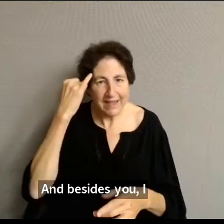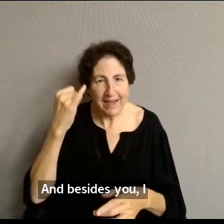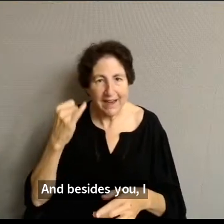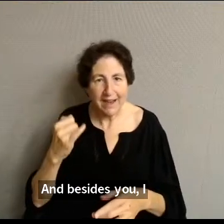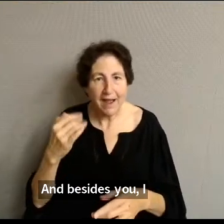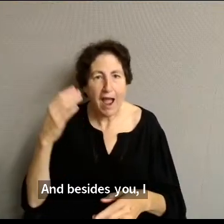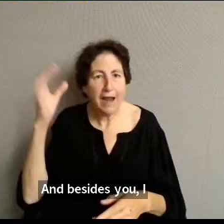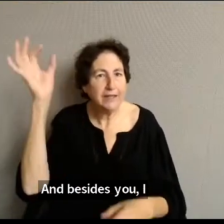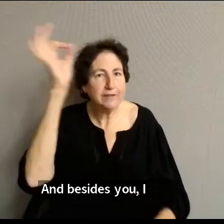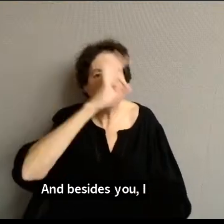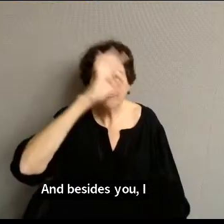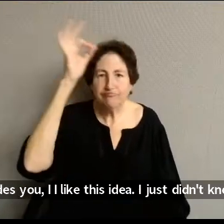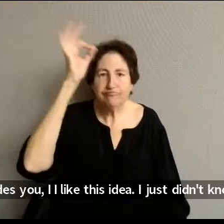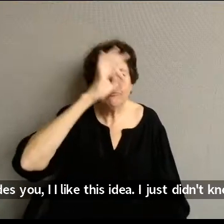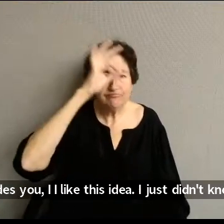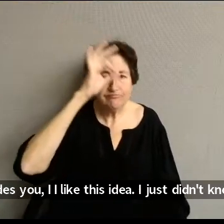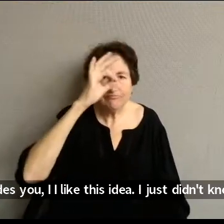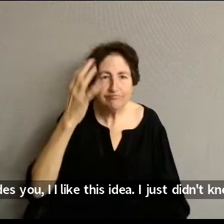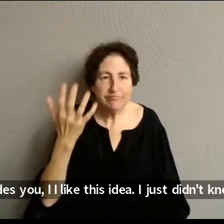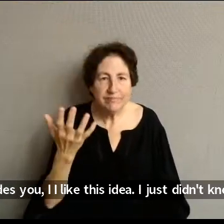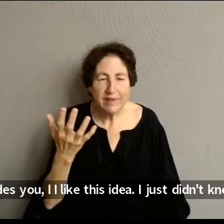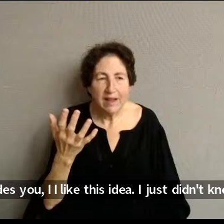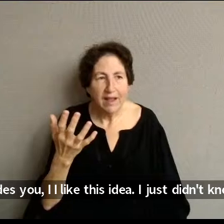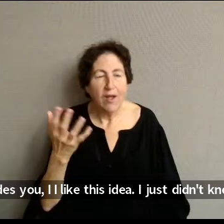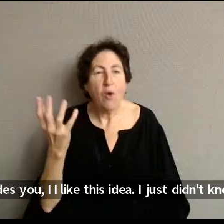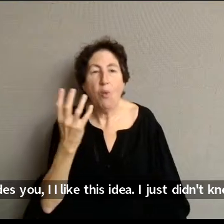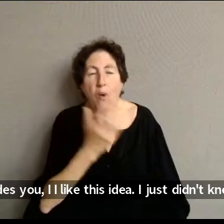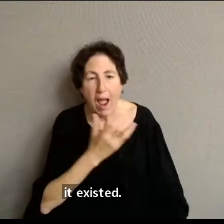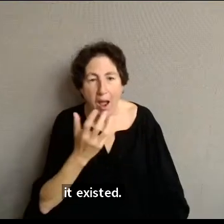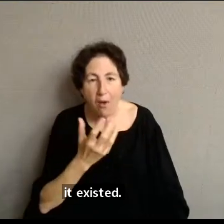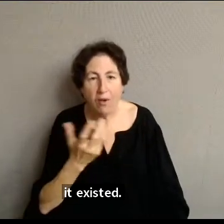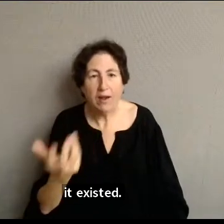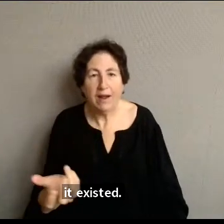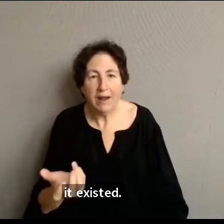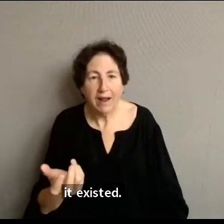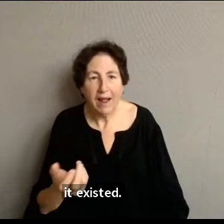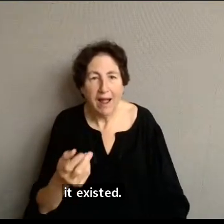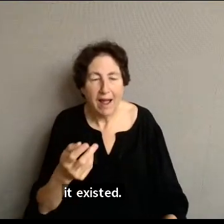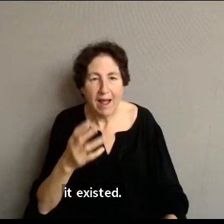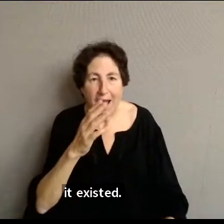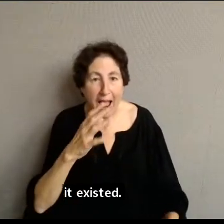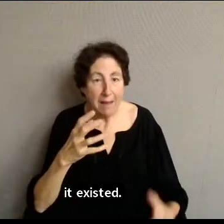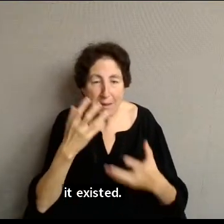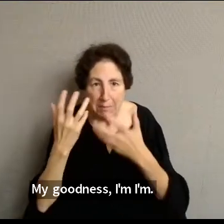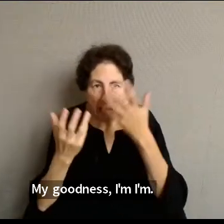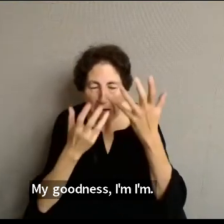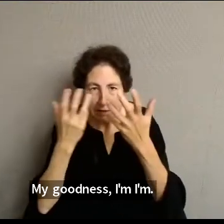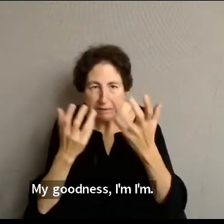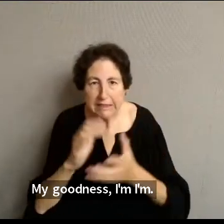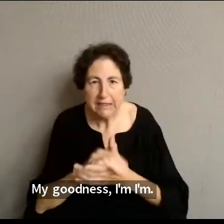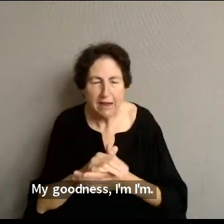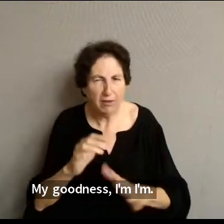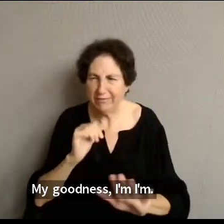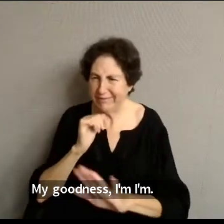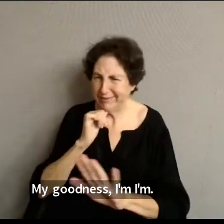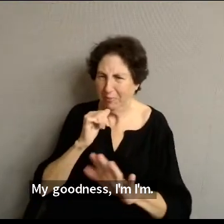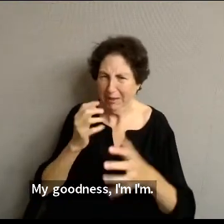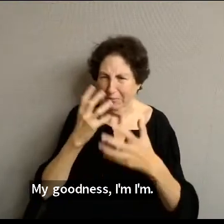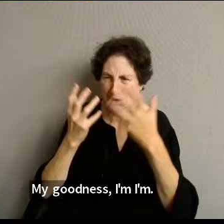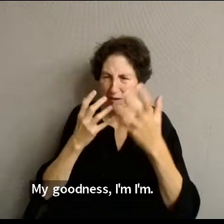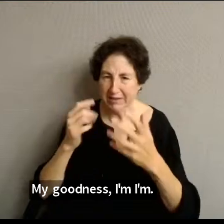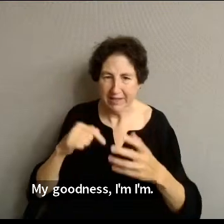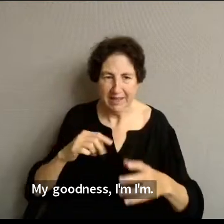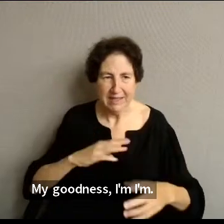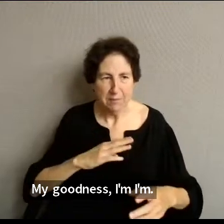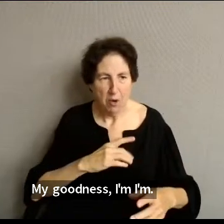know it existed. My goodness, I'm frankly, I'm embarrassed. Don't be. This board has Yes,